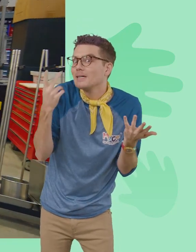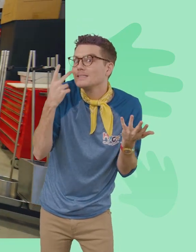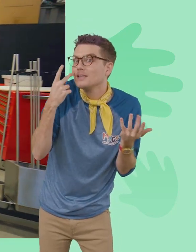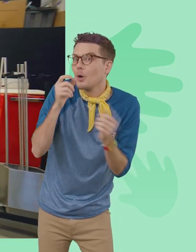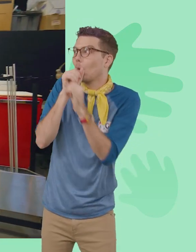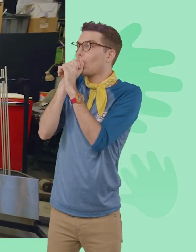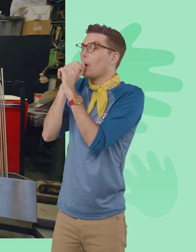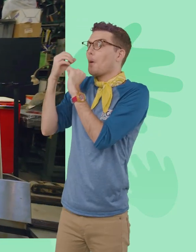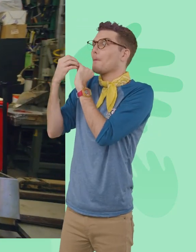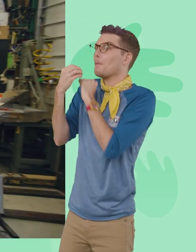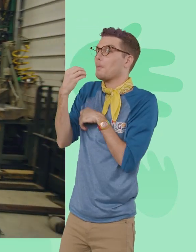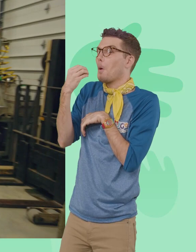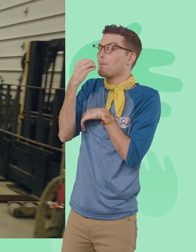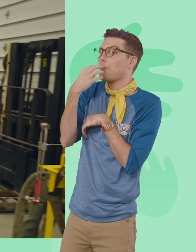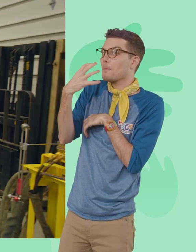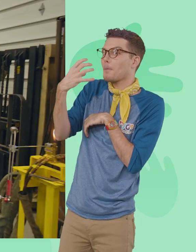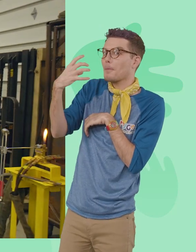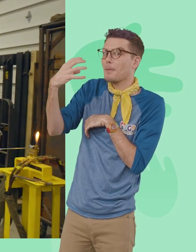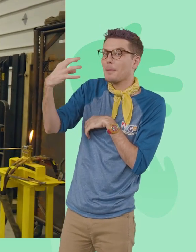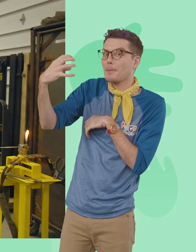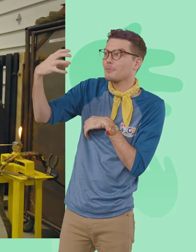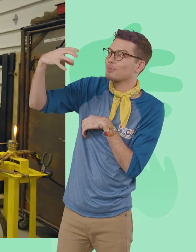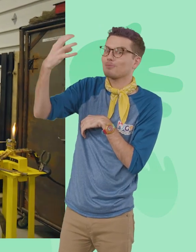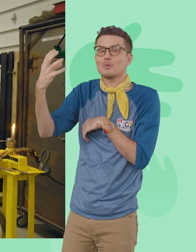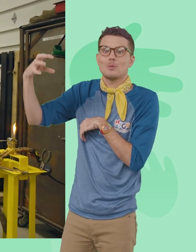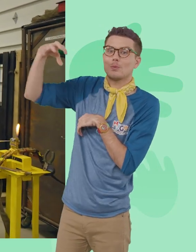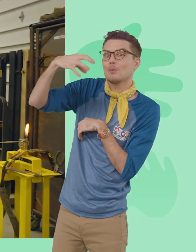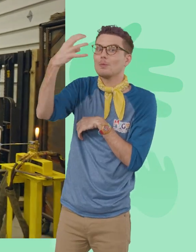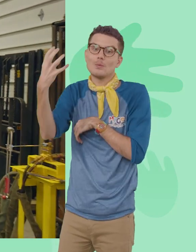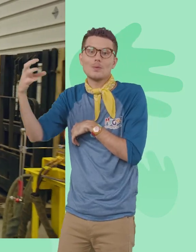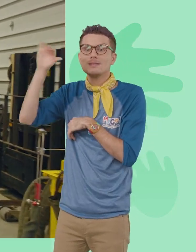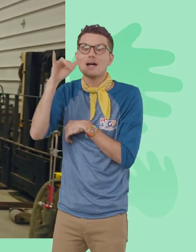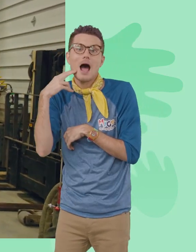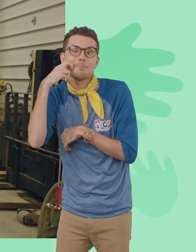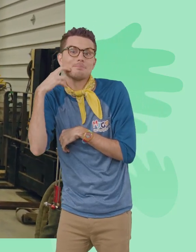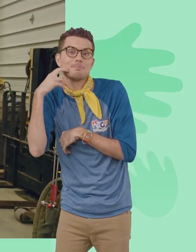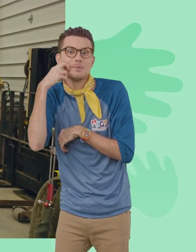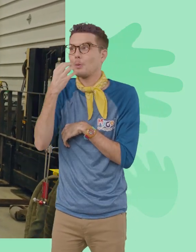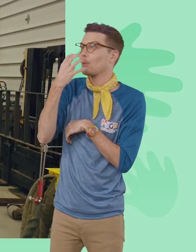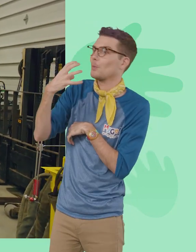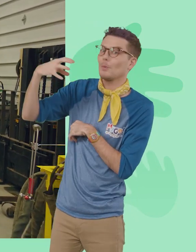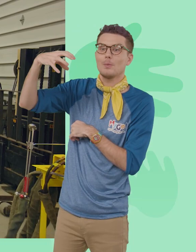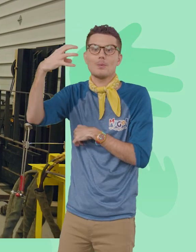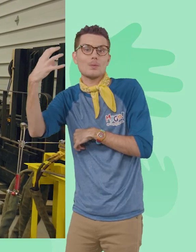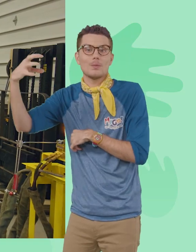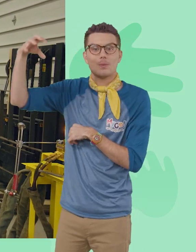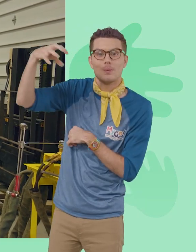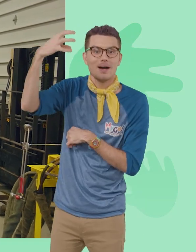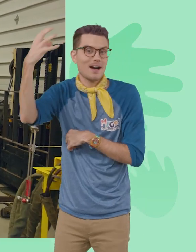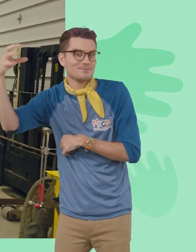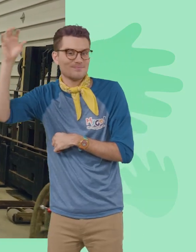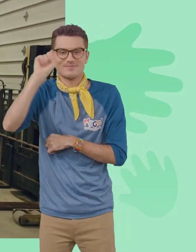where the glass is. And then the air expands it. Kind of like when you blow a bubble. With